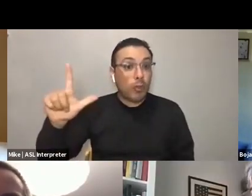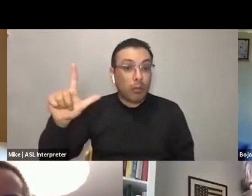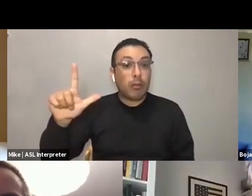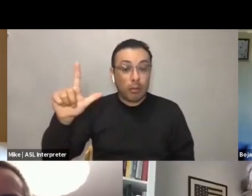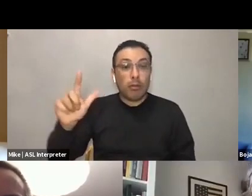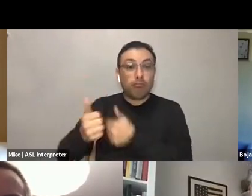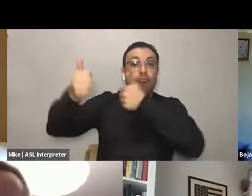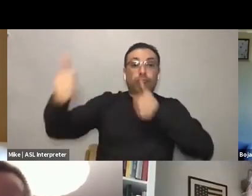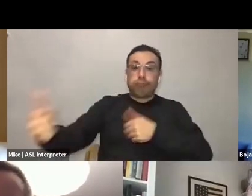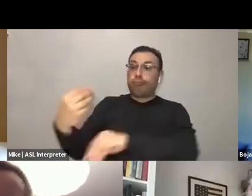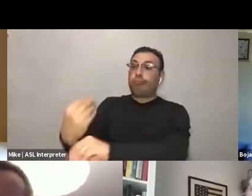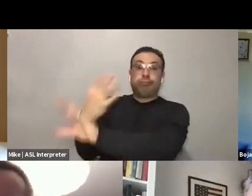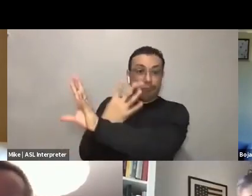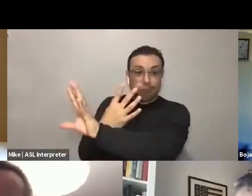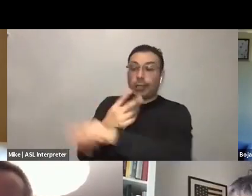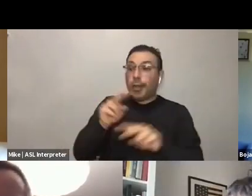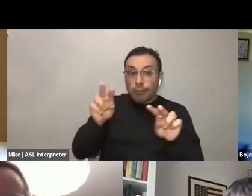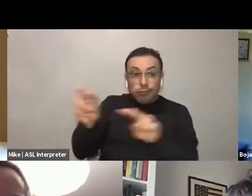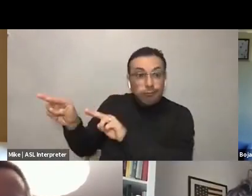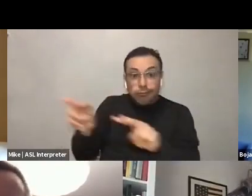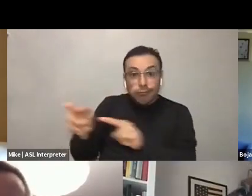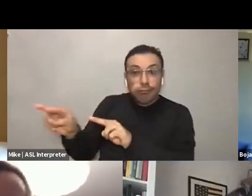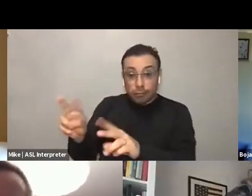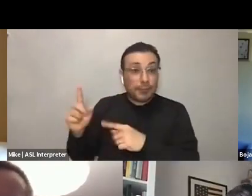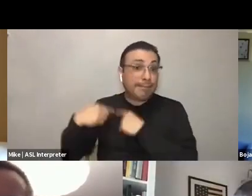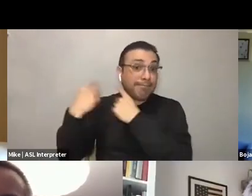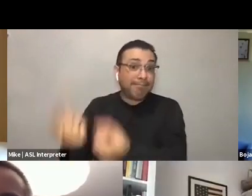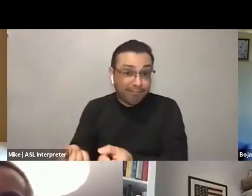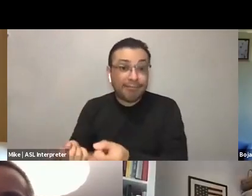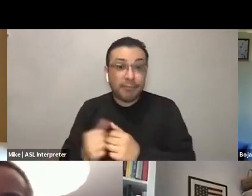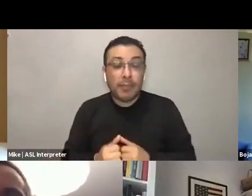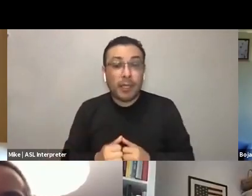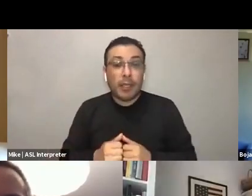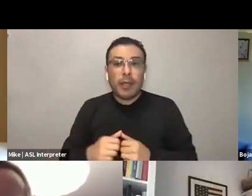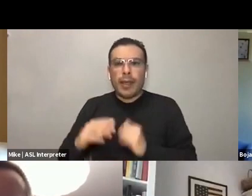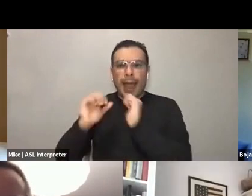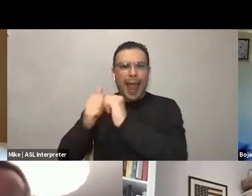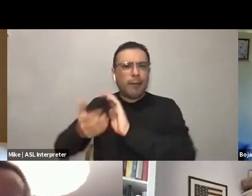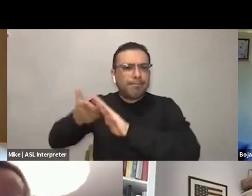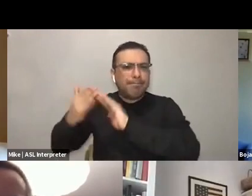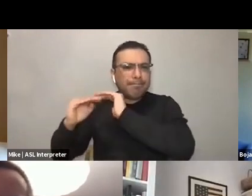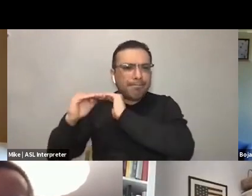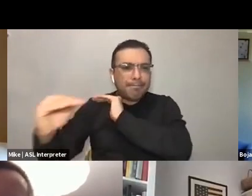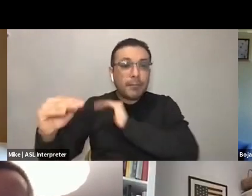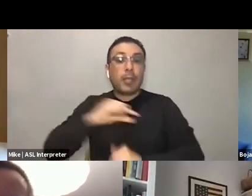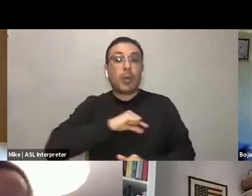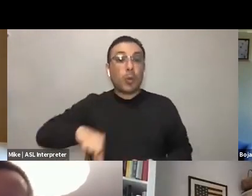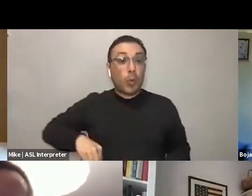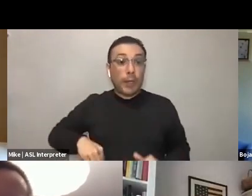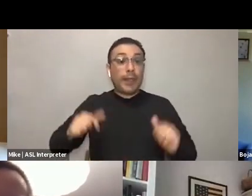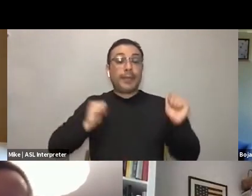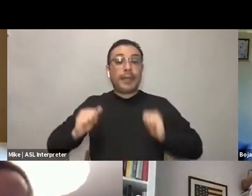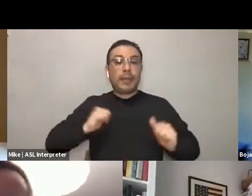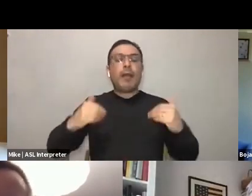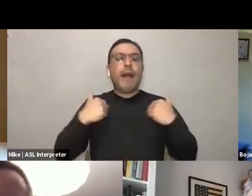And one thing that we want to do really, specifically as it relates to disability, the major initiative at Queen's Theatre is called Theatre for All, or